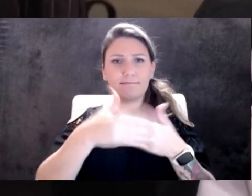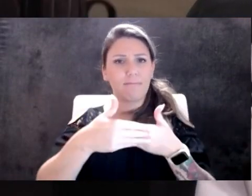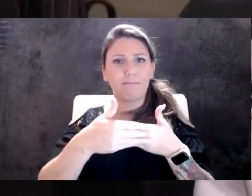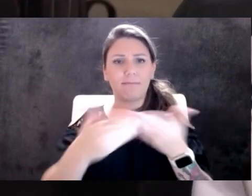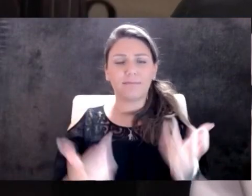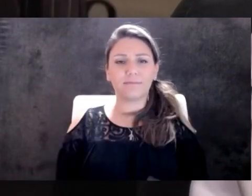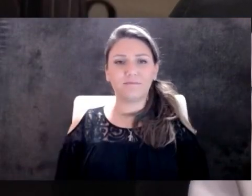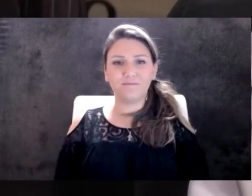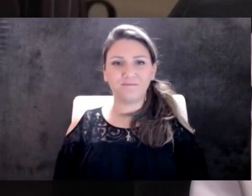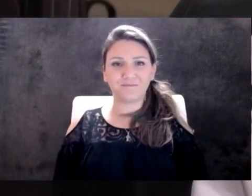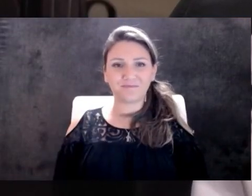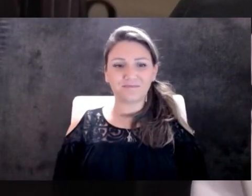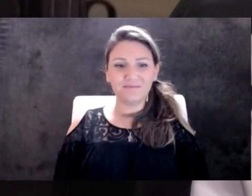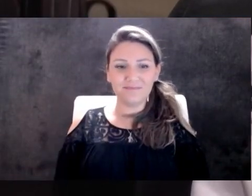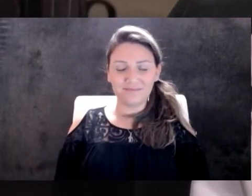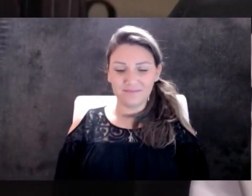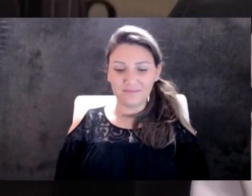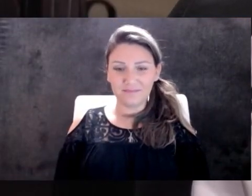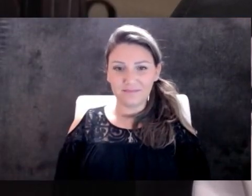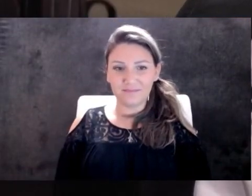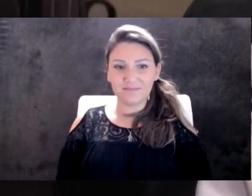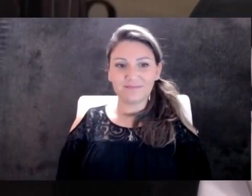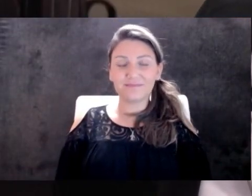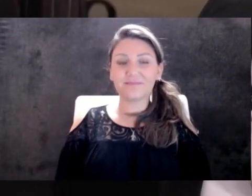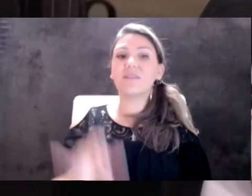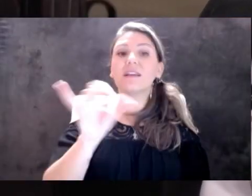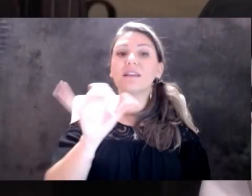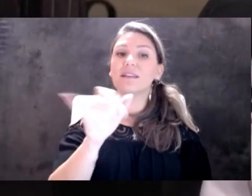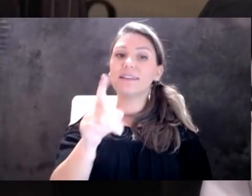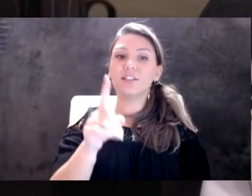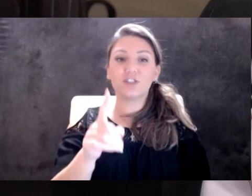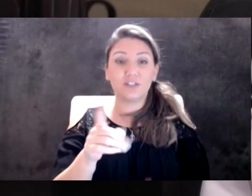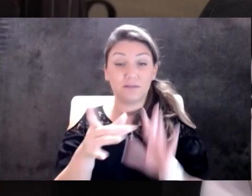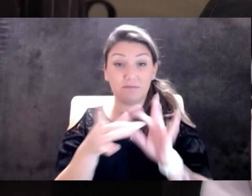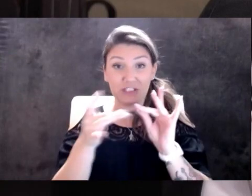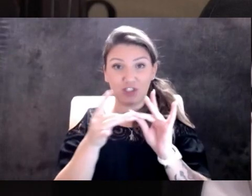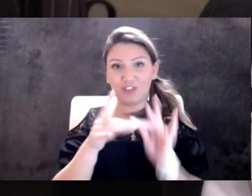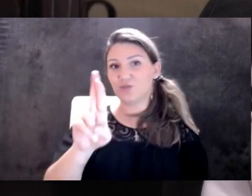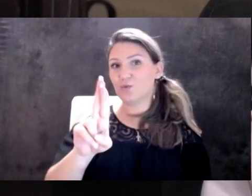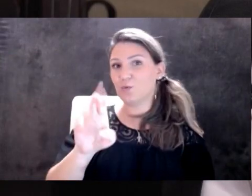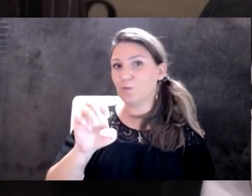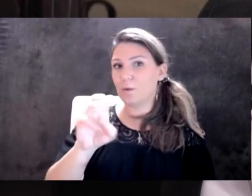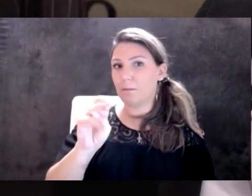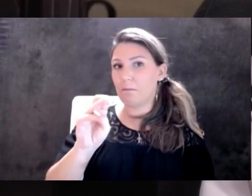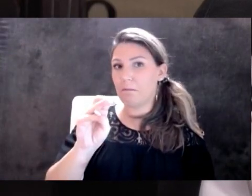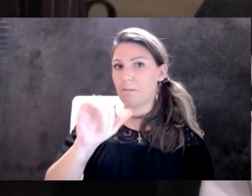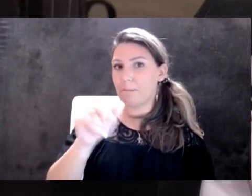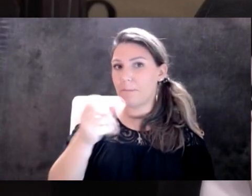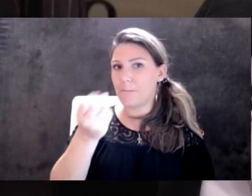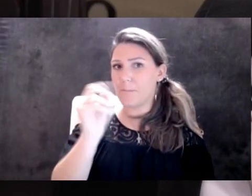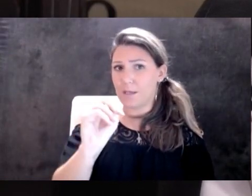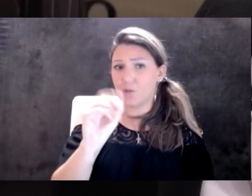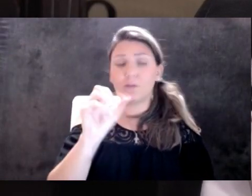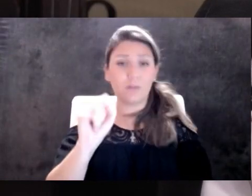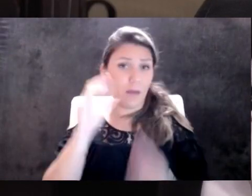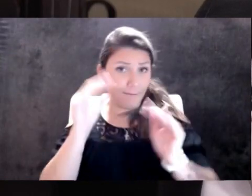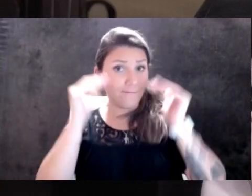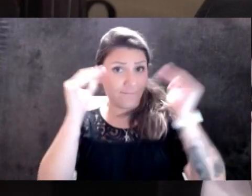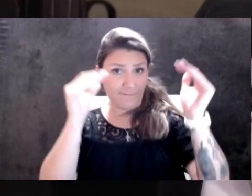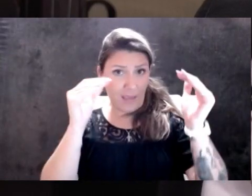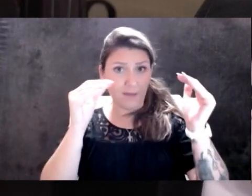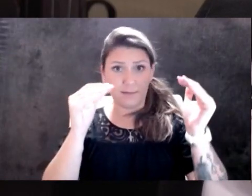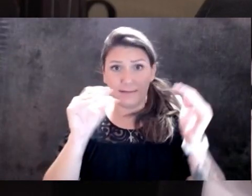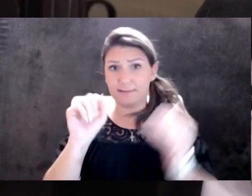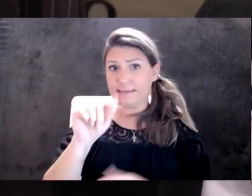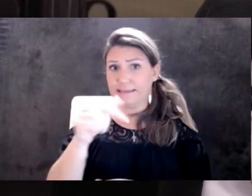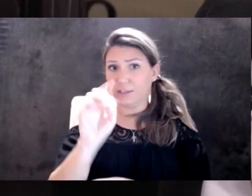So, as Vanessa said, this is in remission. Even though it was advanced in stage 4,